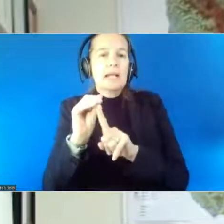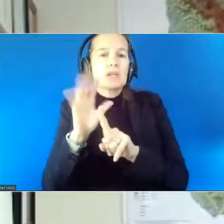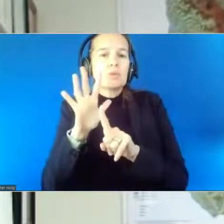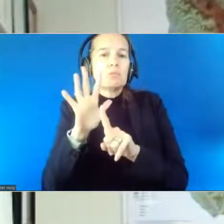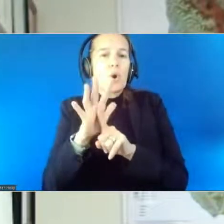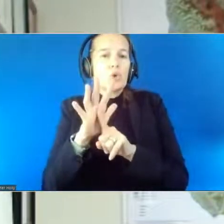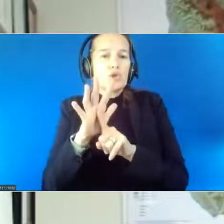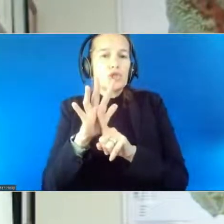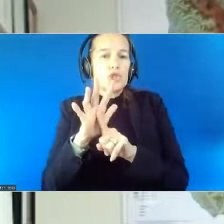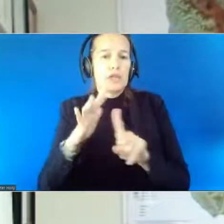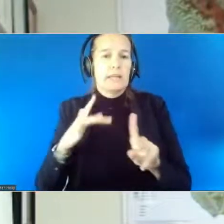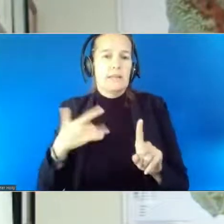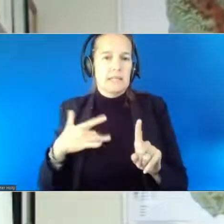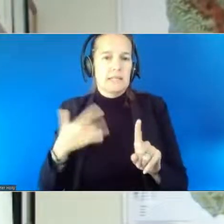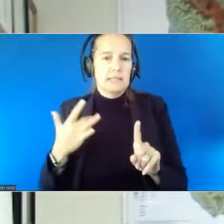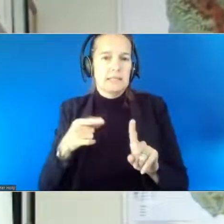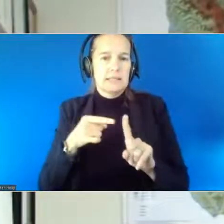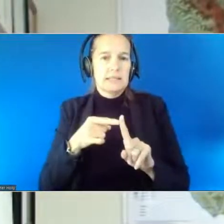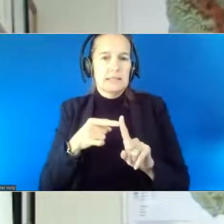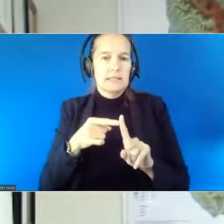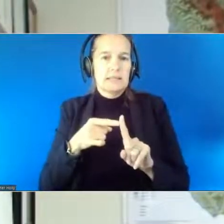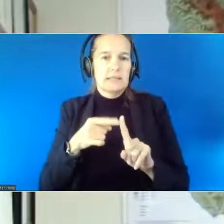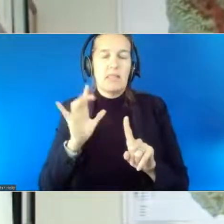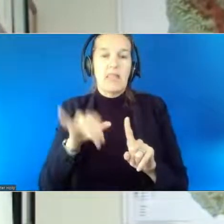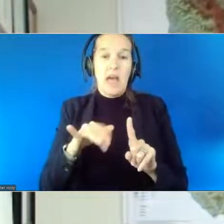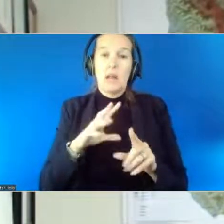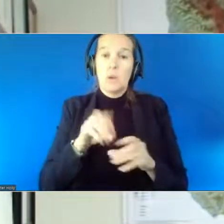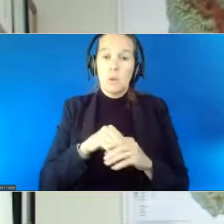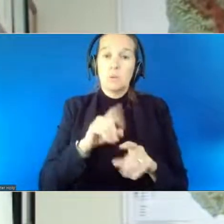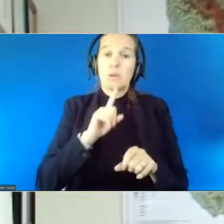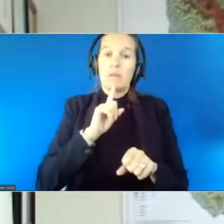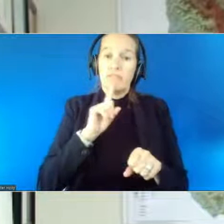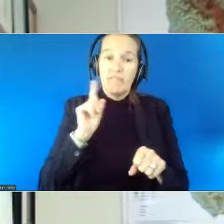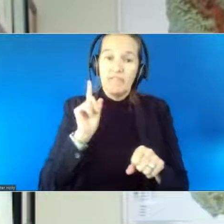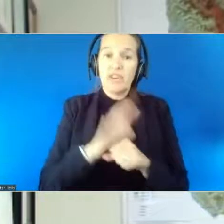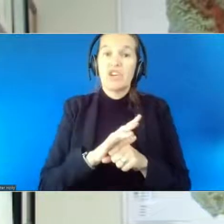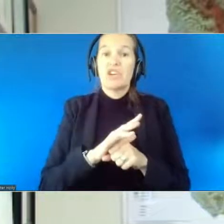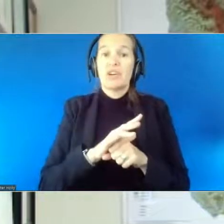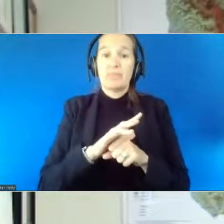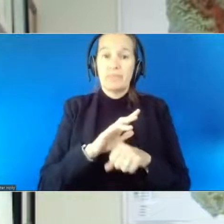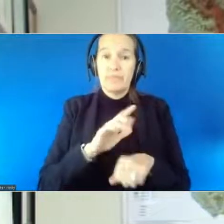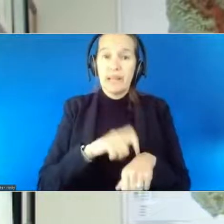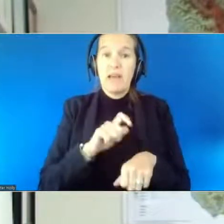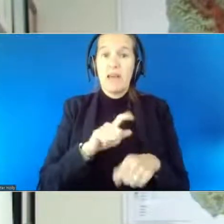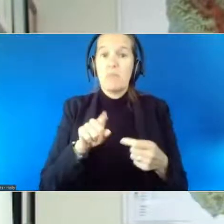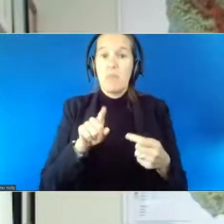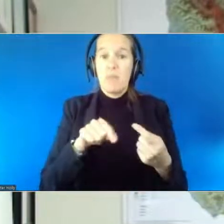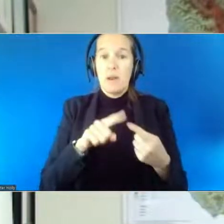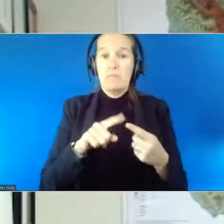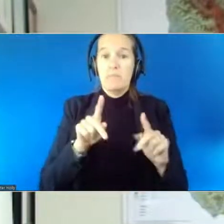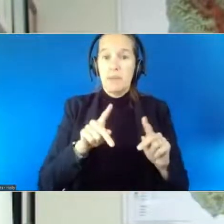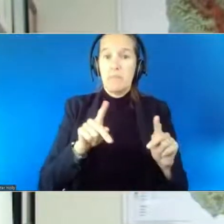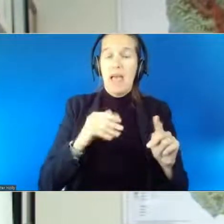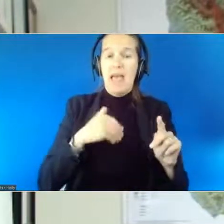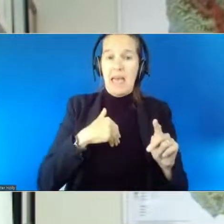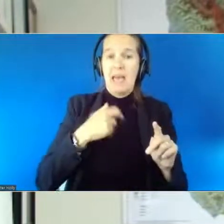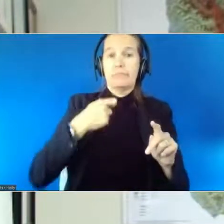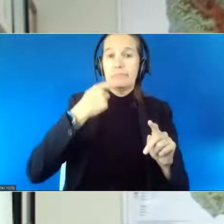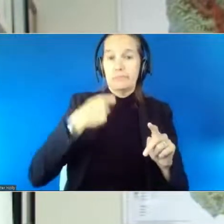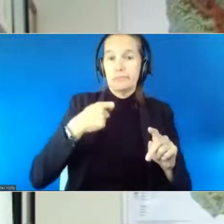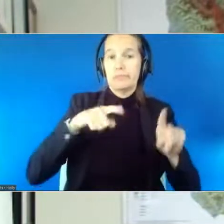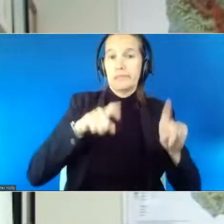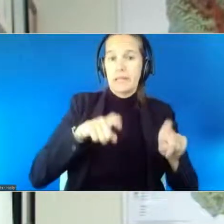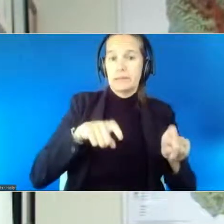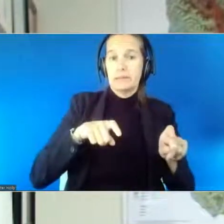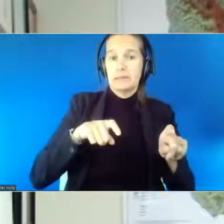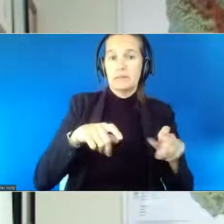the pandemic, and those include confirmed events where people have been tested with a PCR. Otherwise, we haven't been